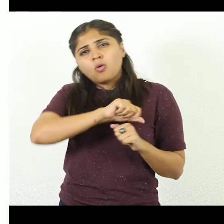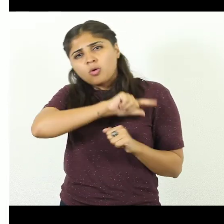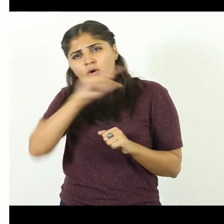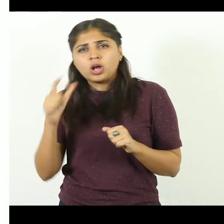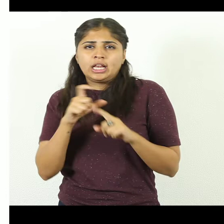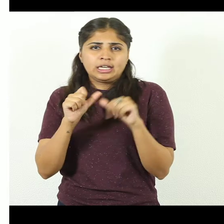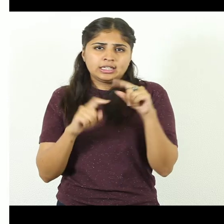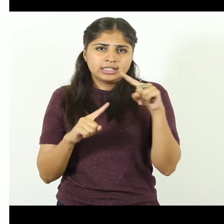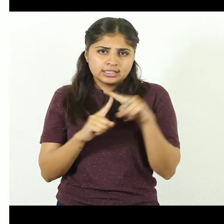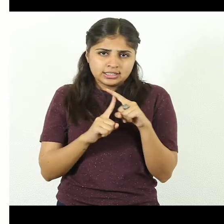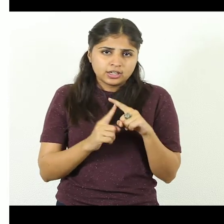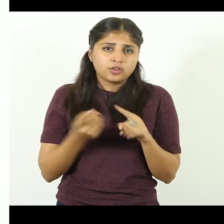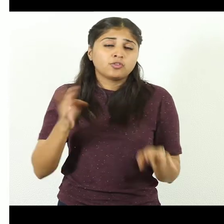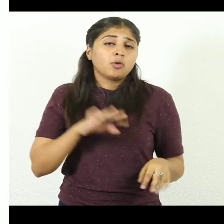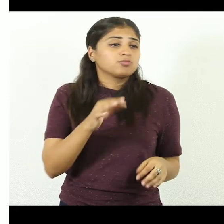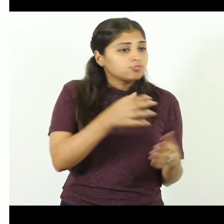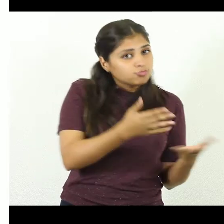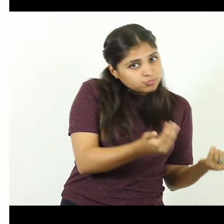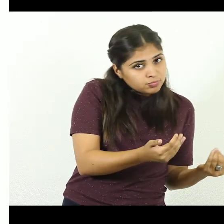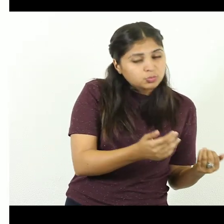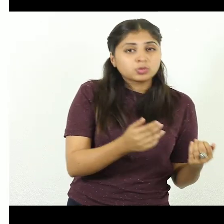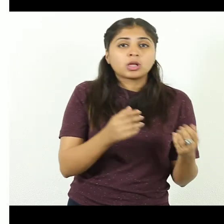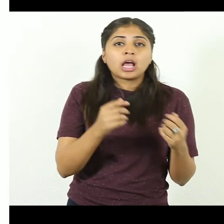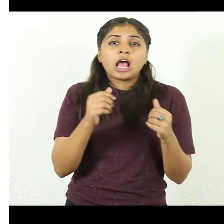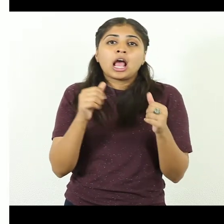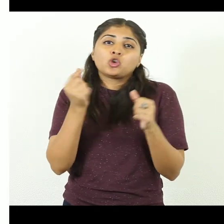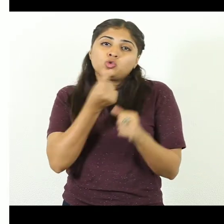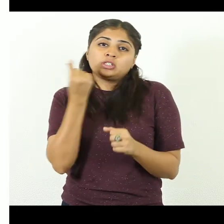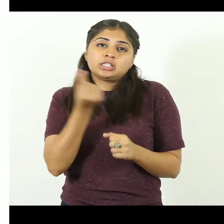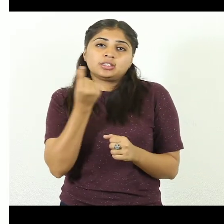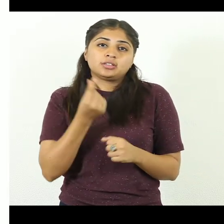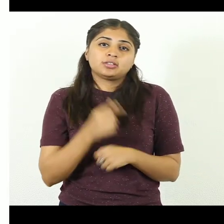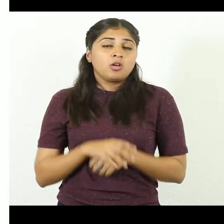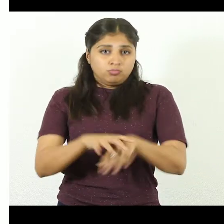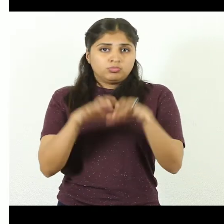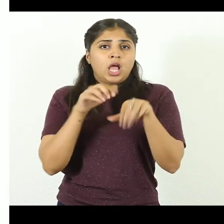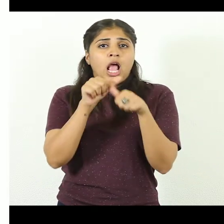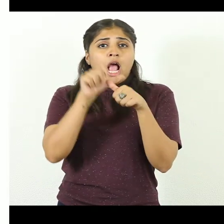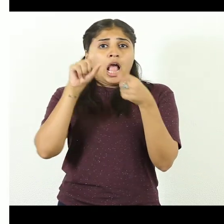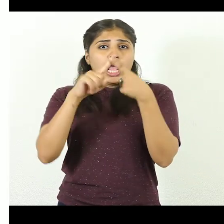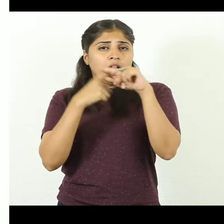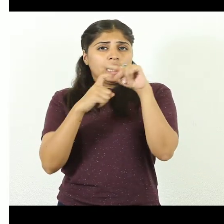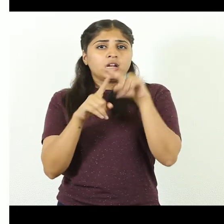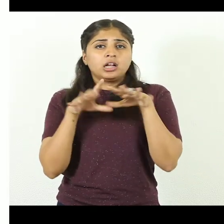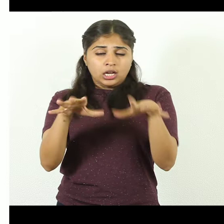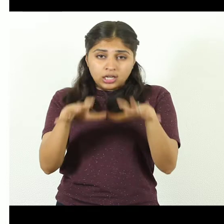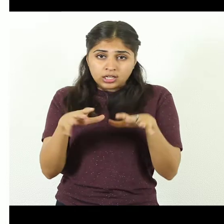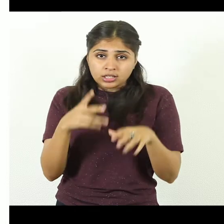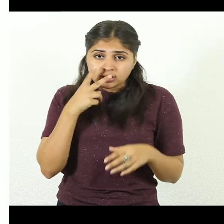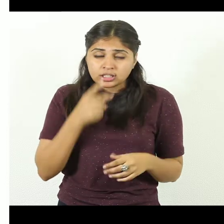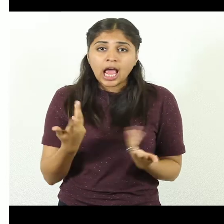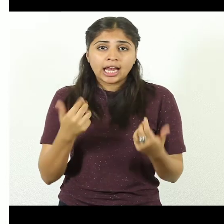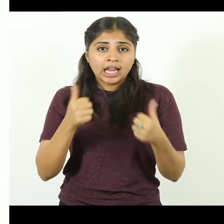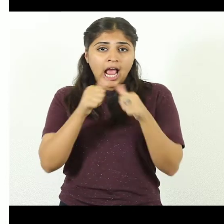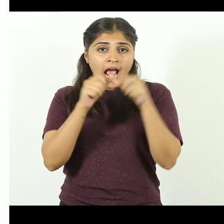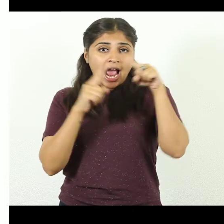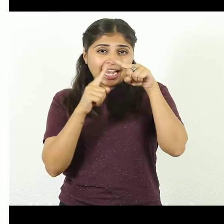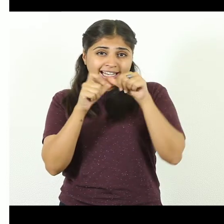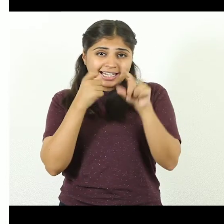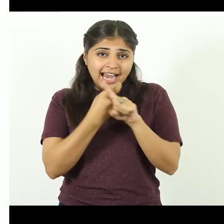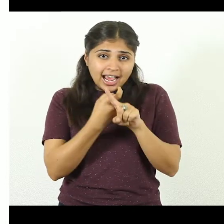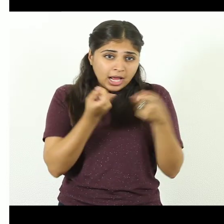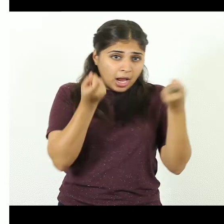sensitive data by privileged and application users, alert on abnormal access request and